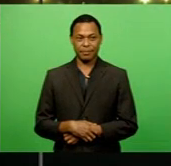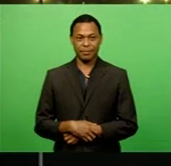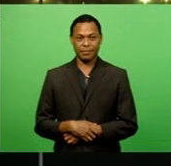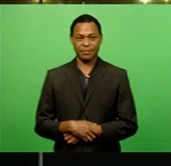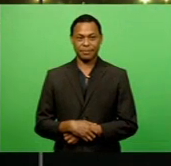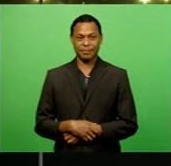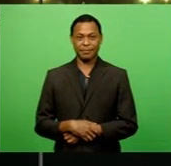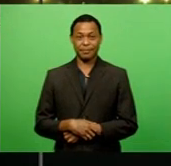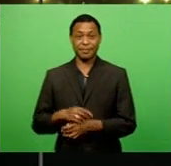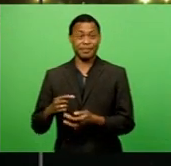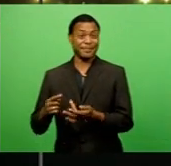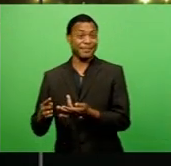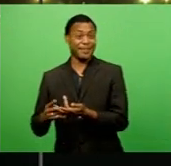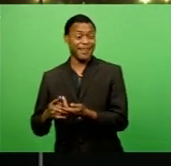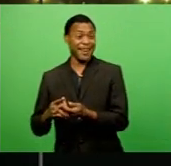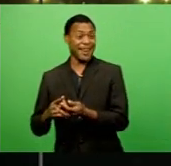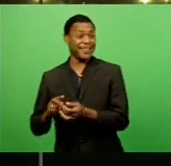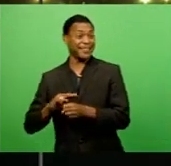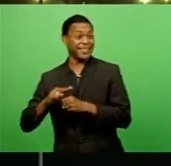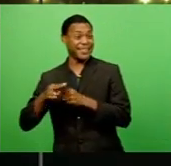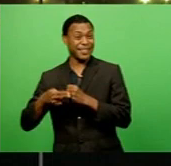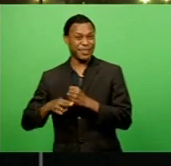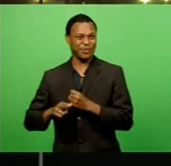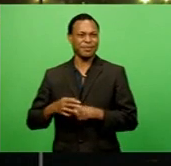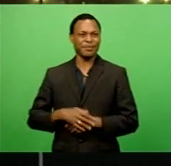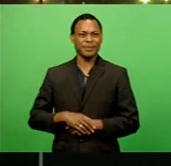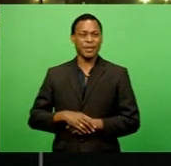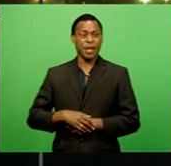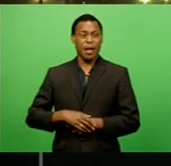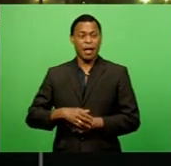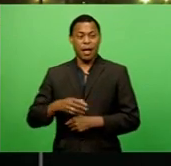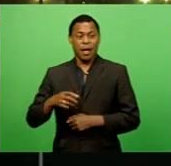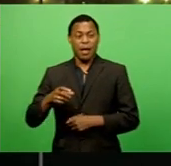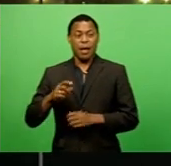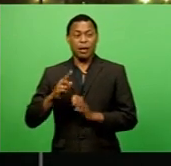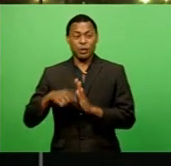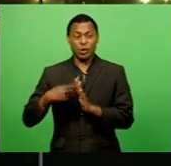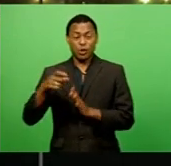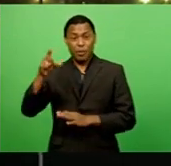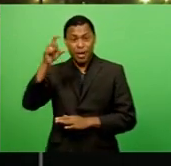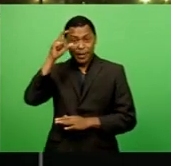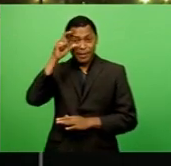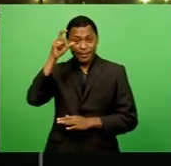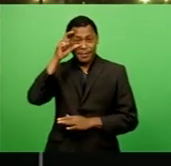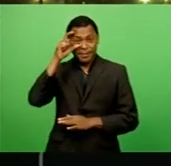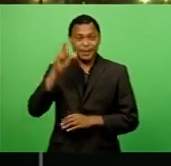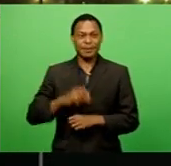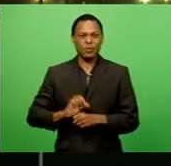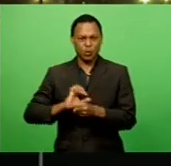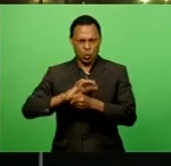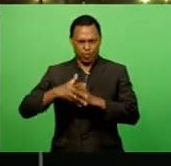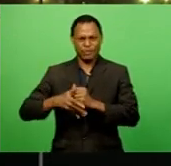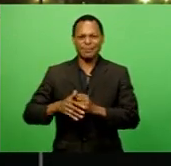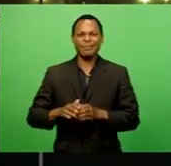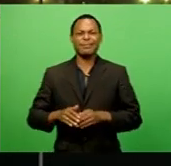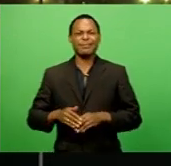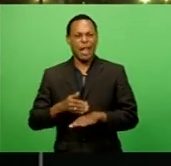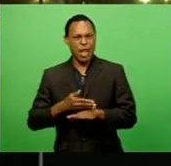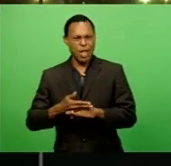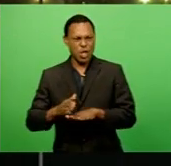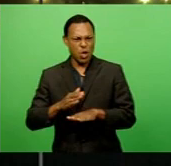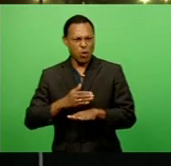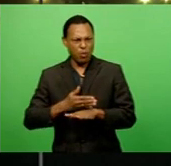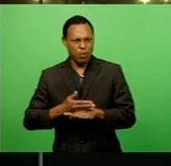Overseas, U.S. President Joe Biden says his country's COVID-19 response is now under new management. He